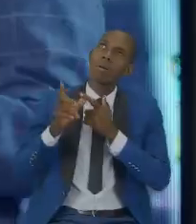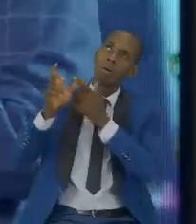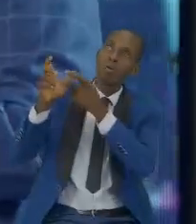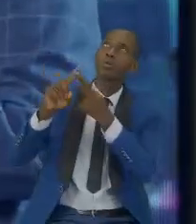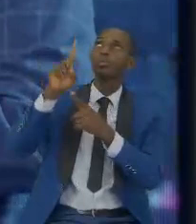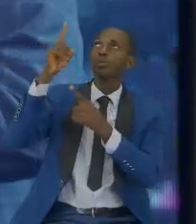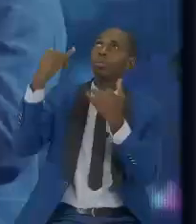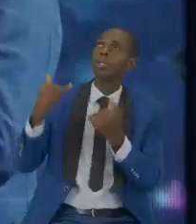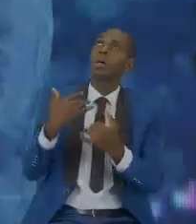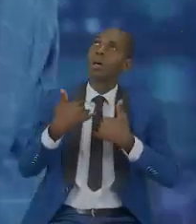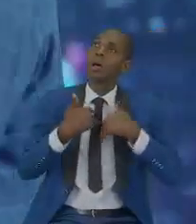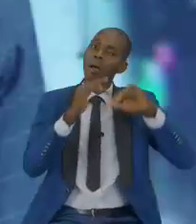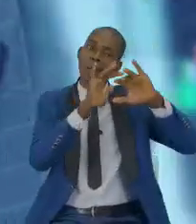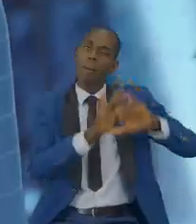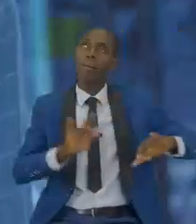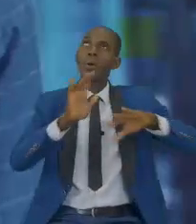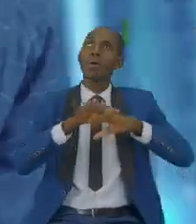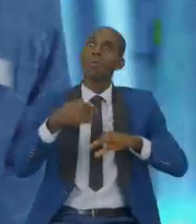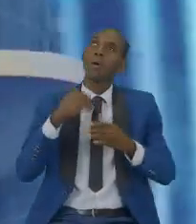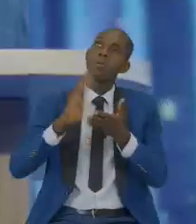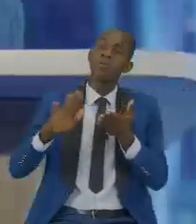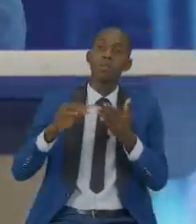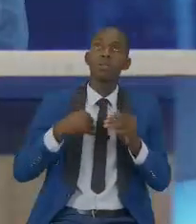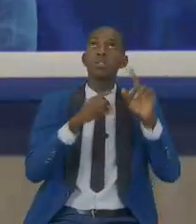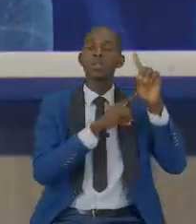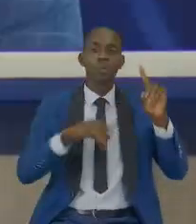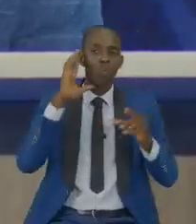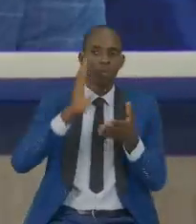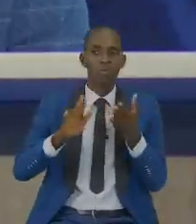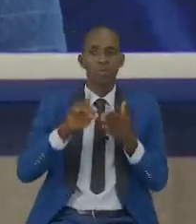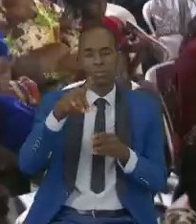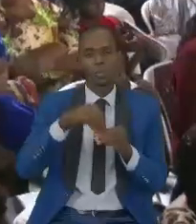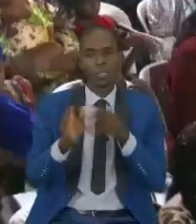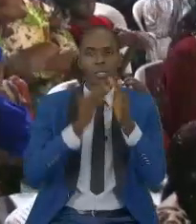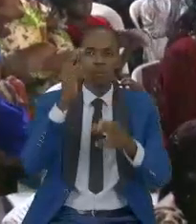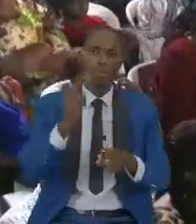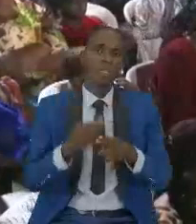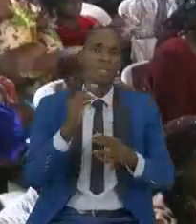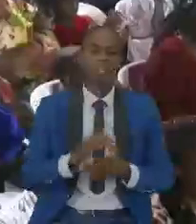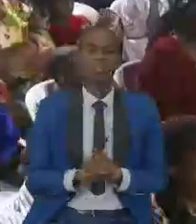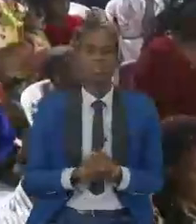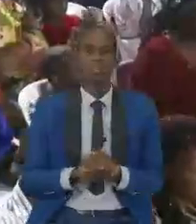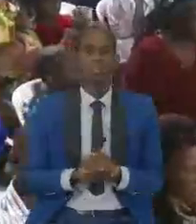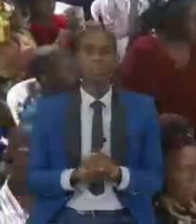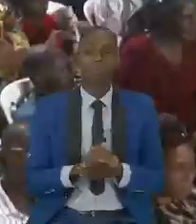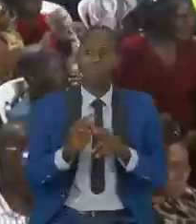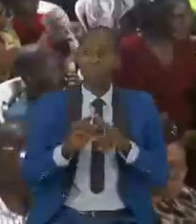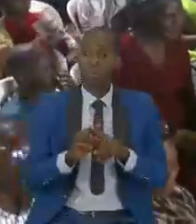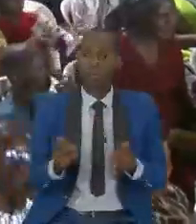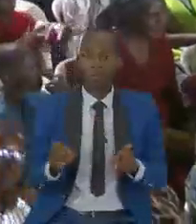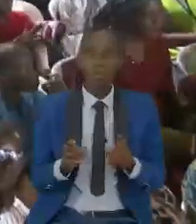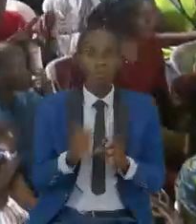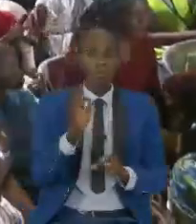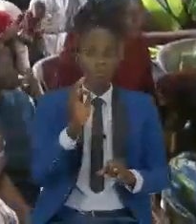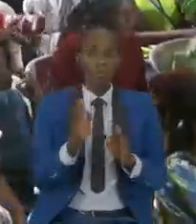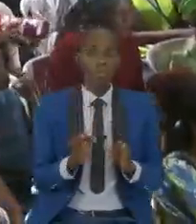mercy on me and forgive me. The Lord will forgive you in Jesus' name. But if while